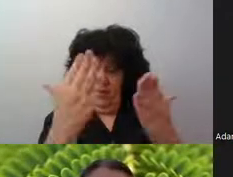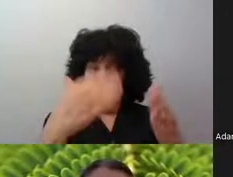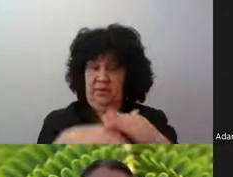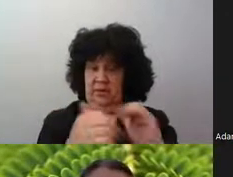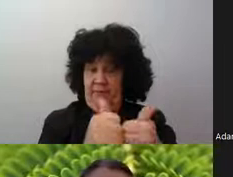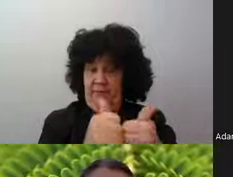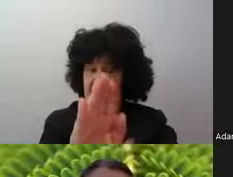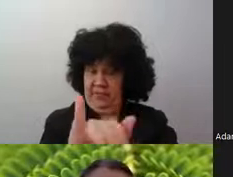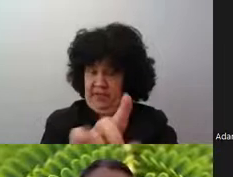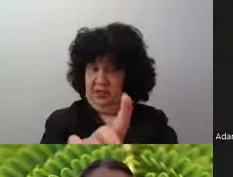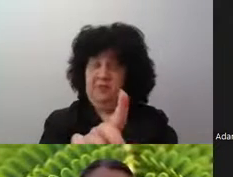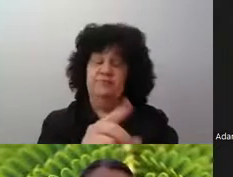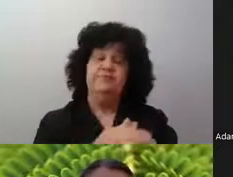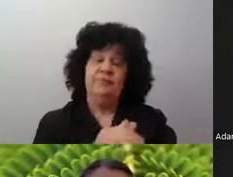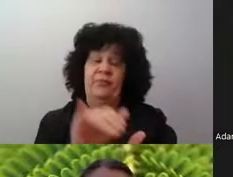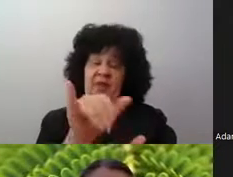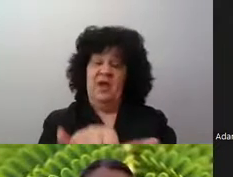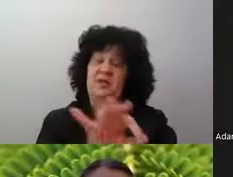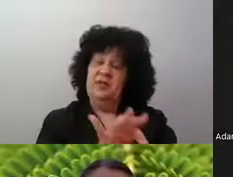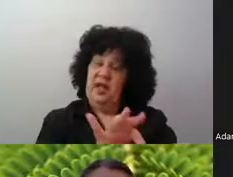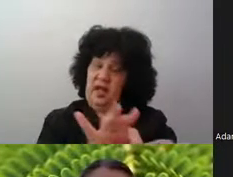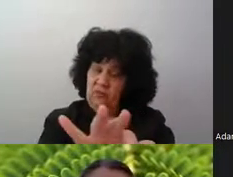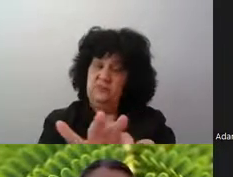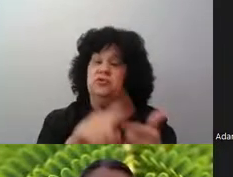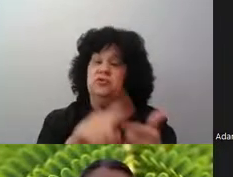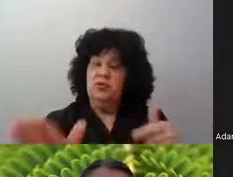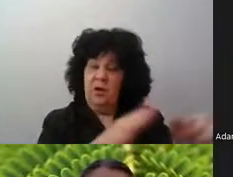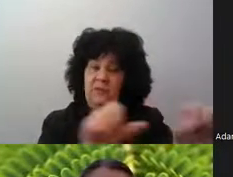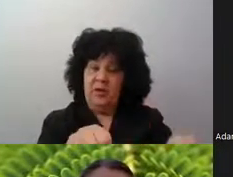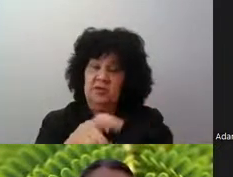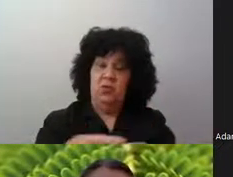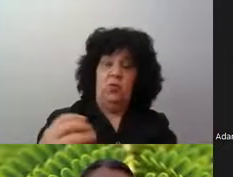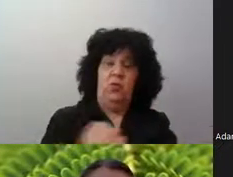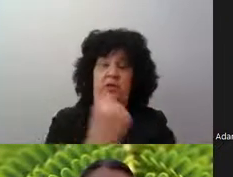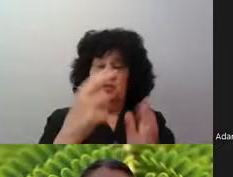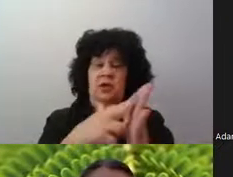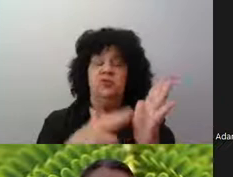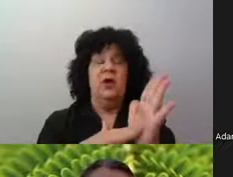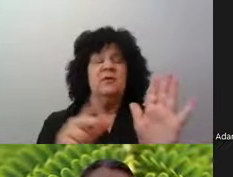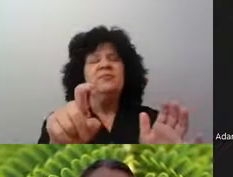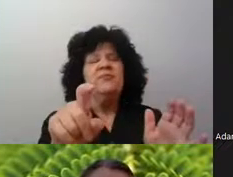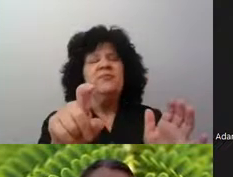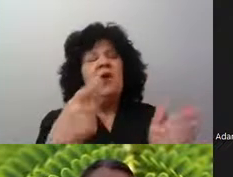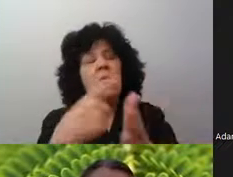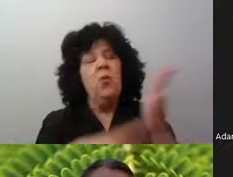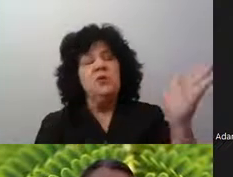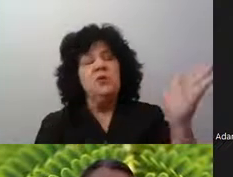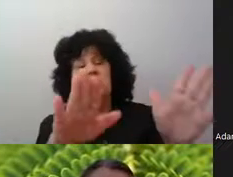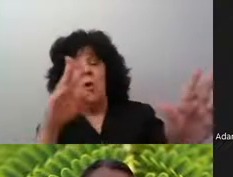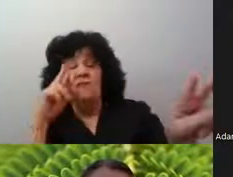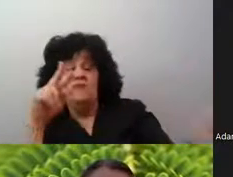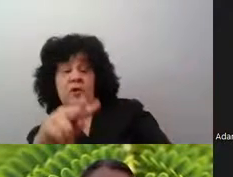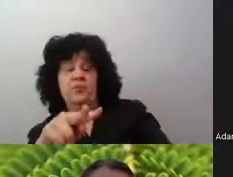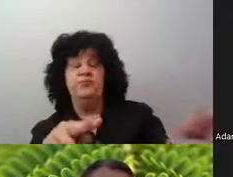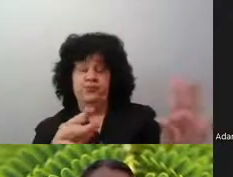bid, that counts towards their ability to win that contract. What is your view on, as we look towards opportunities